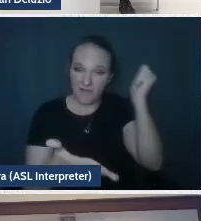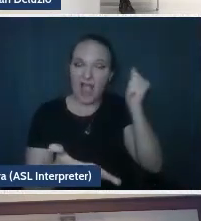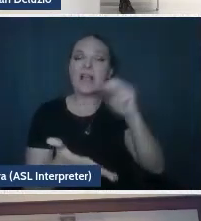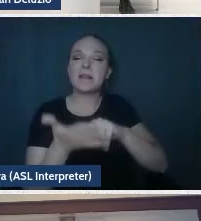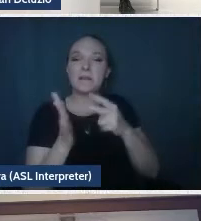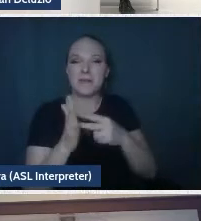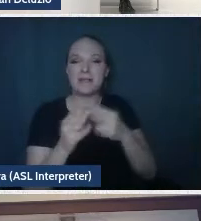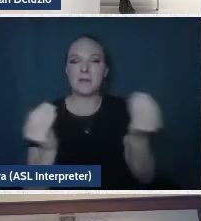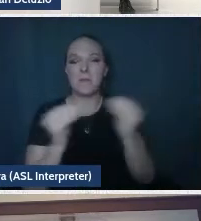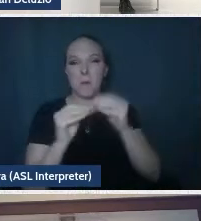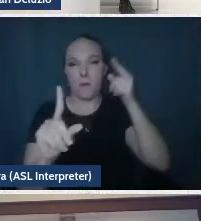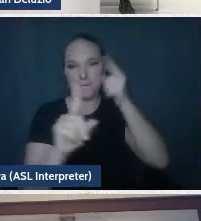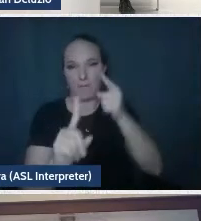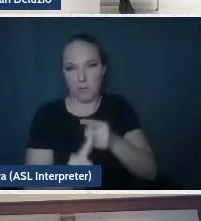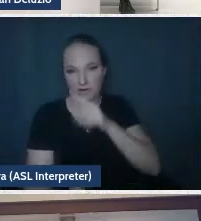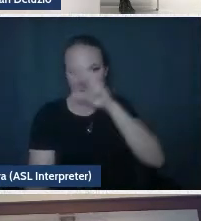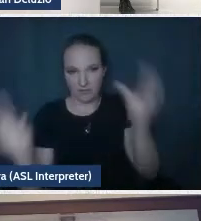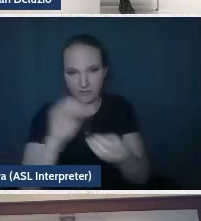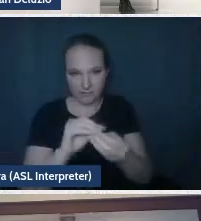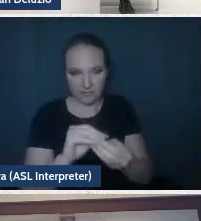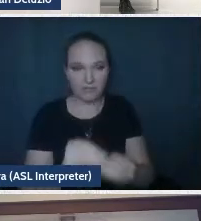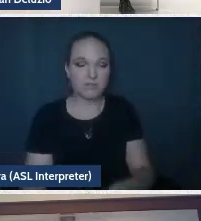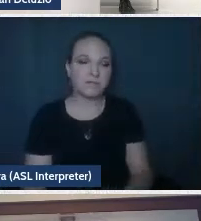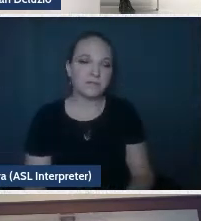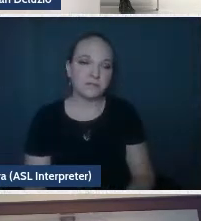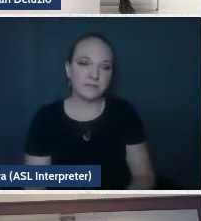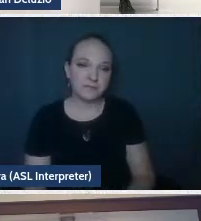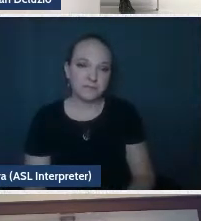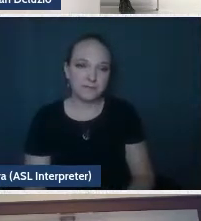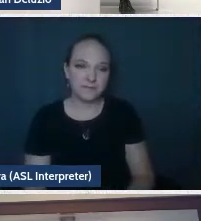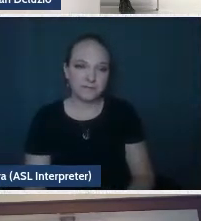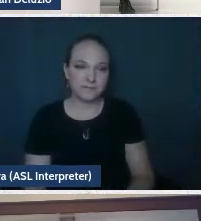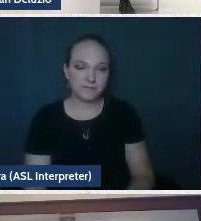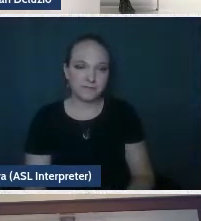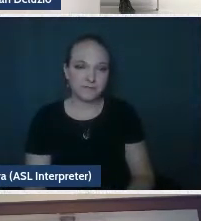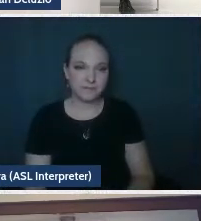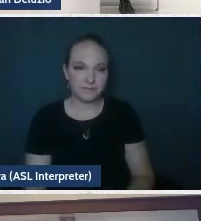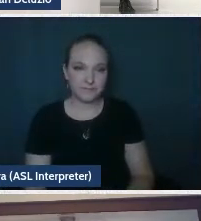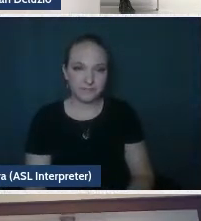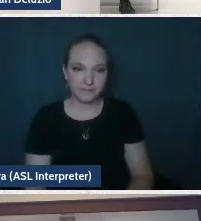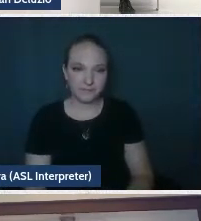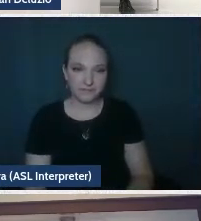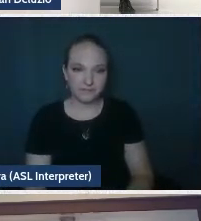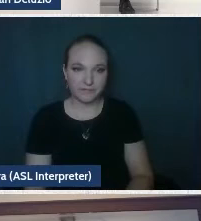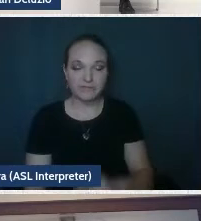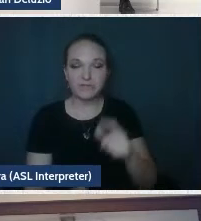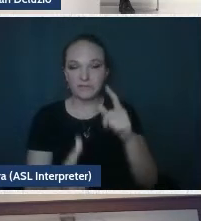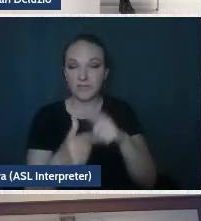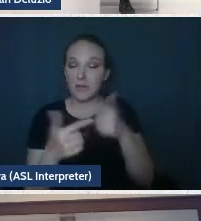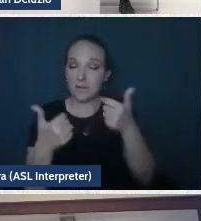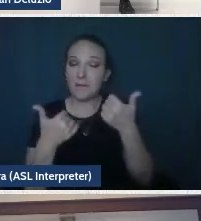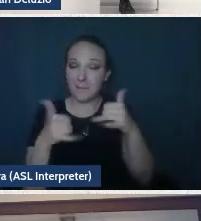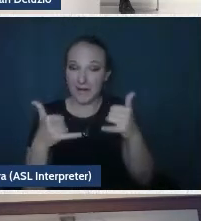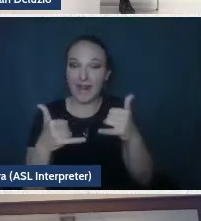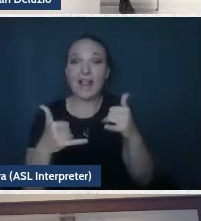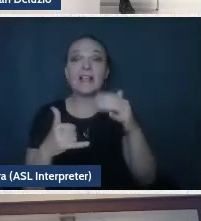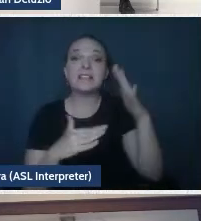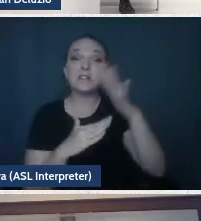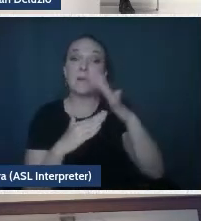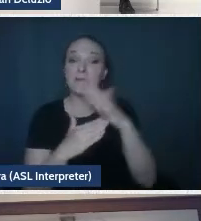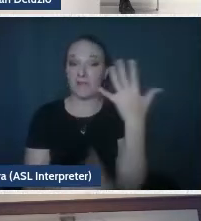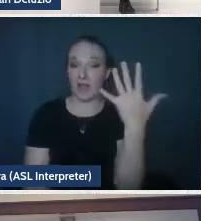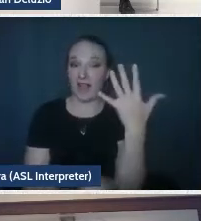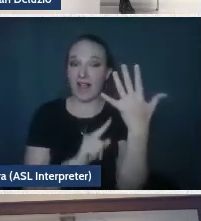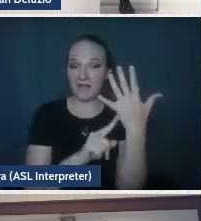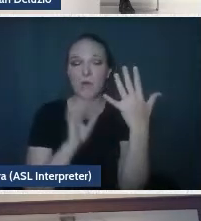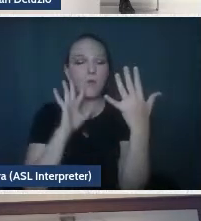And please use your real name, as we talked about, to play the game so that we can identify who wins the game. The top 5 alumni